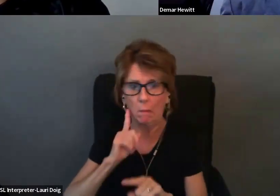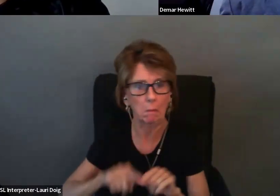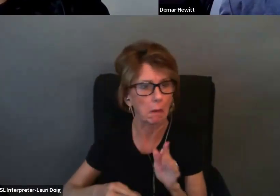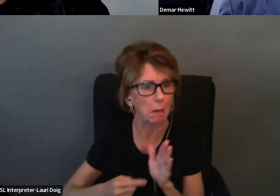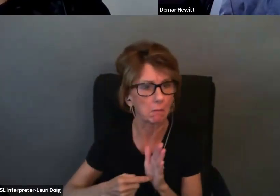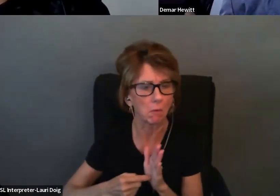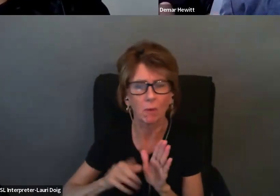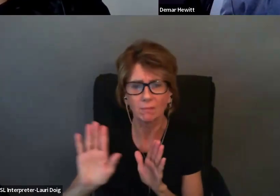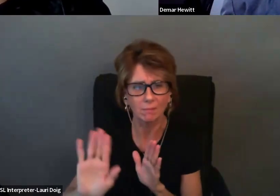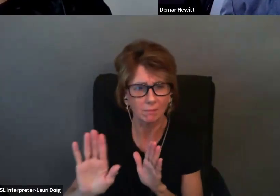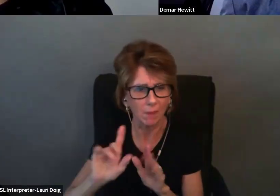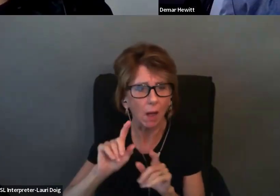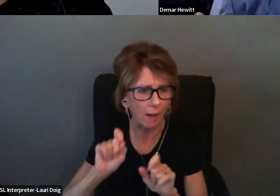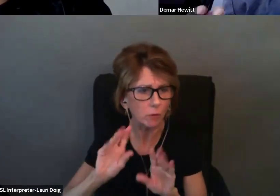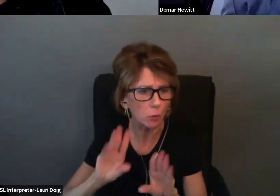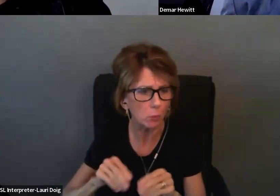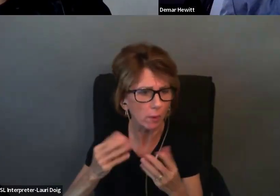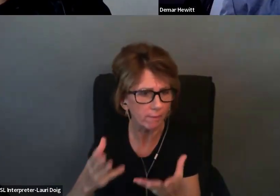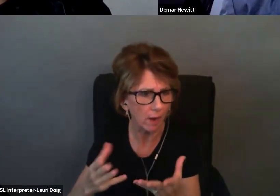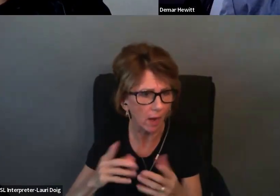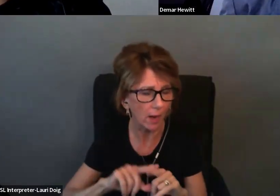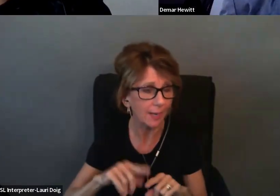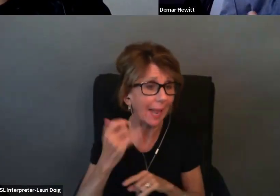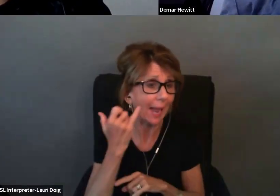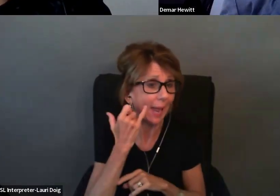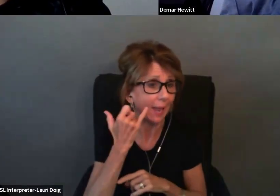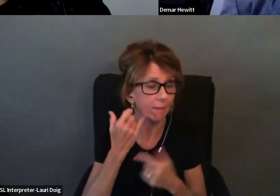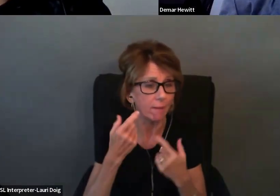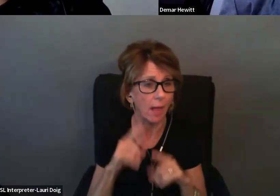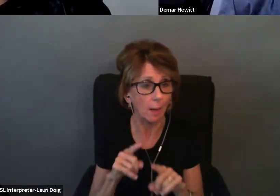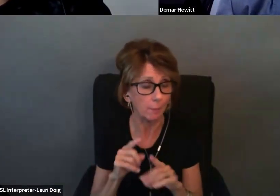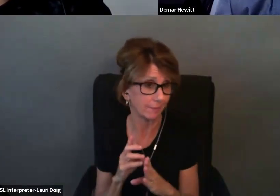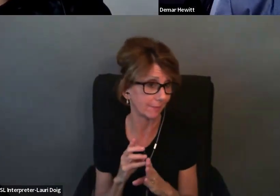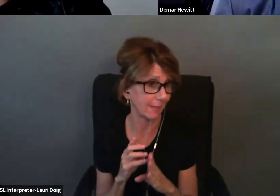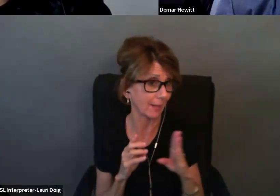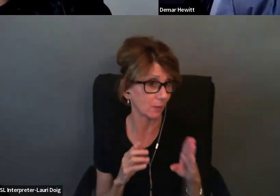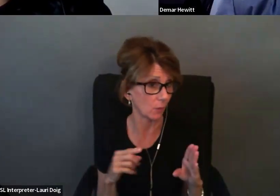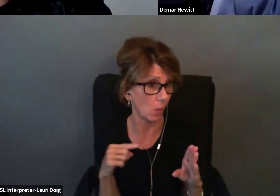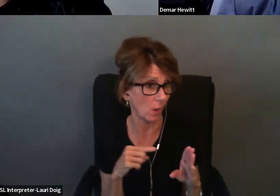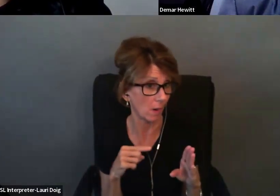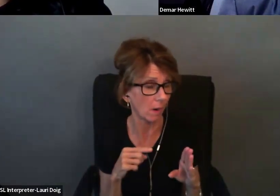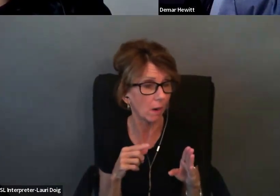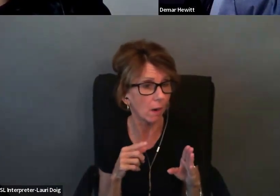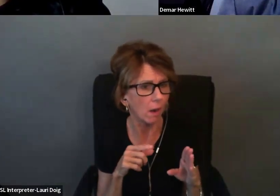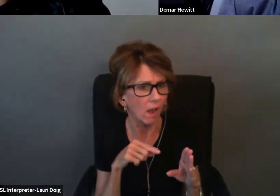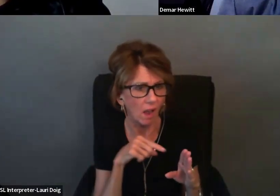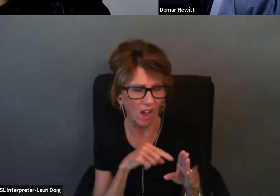we don't know if they're being accommodated by their smoking, but you have your disability.